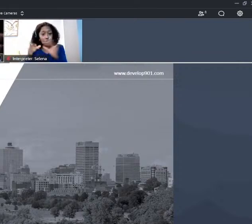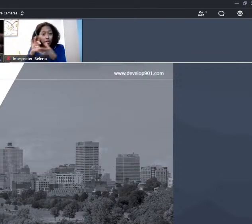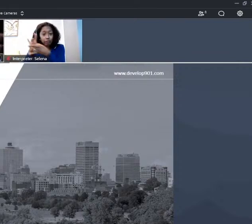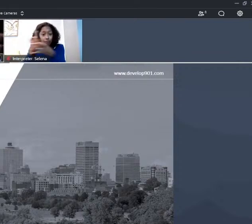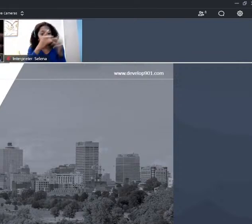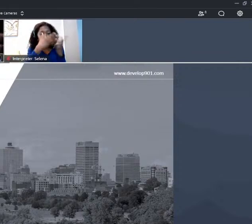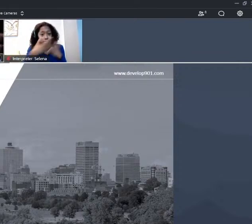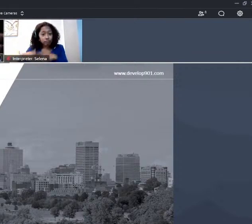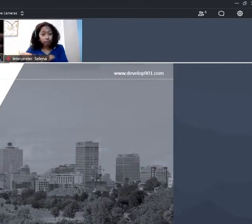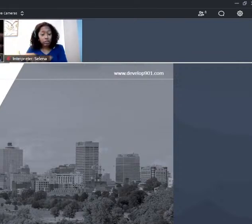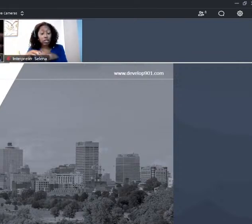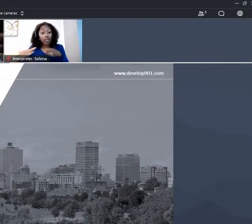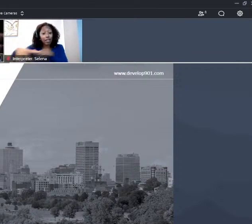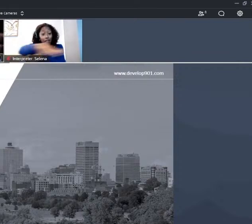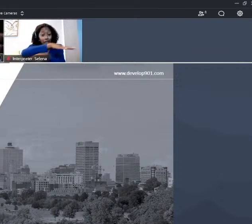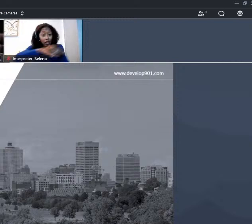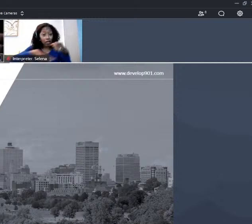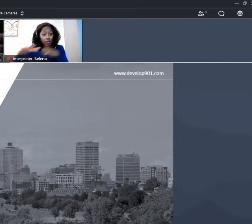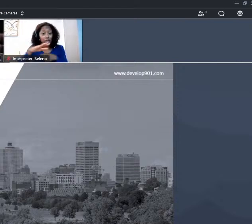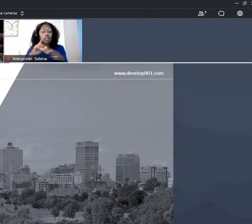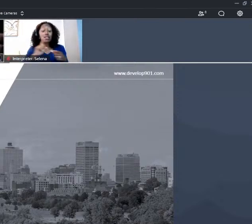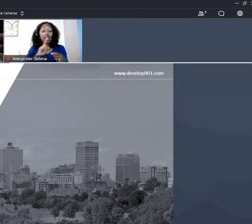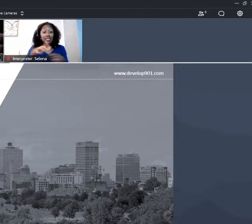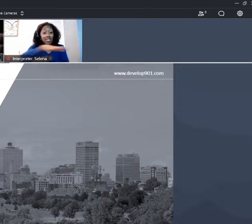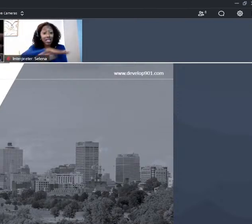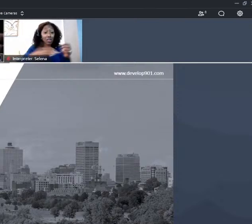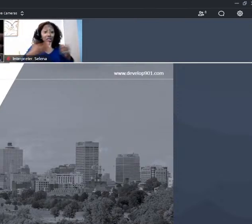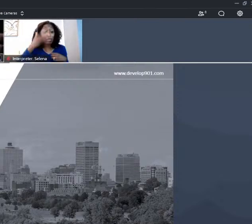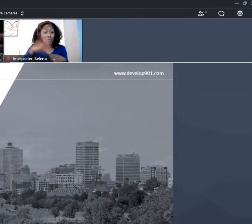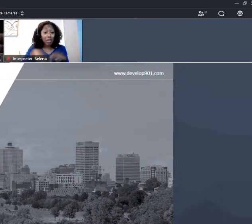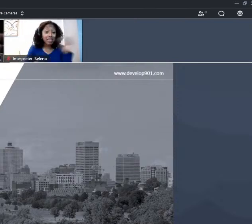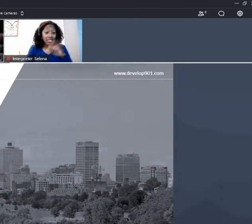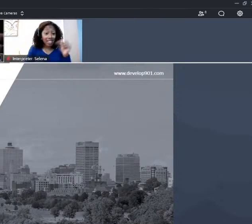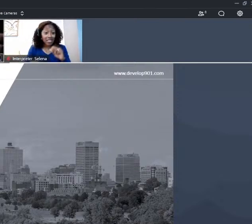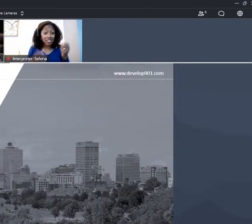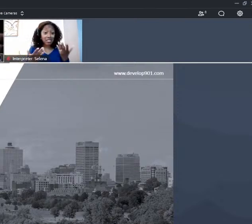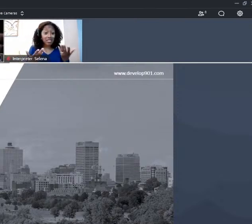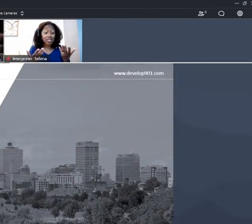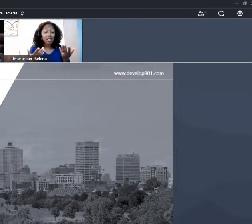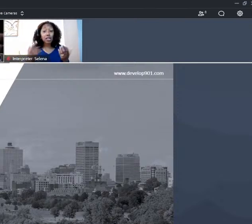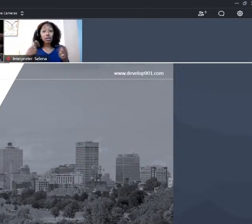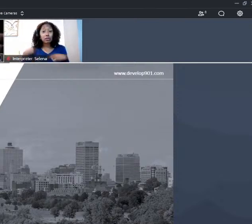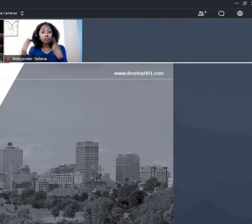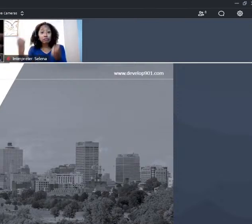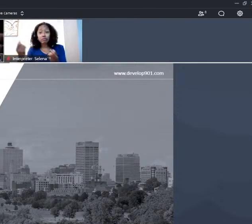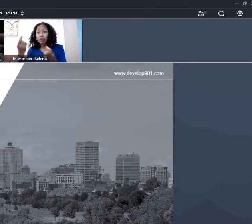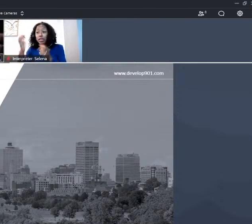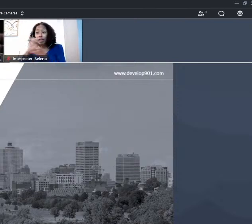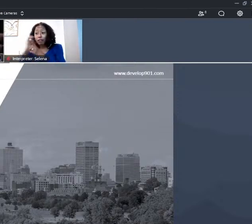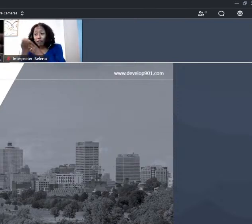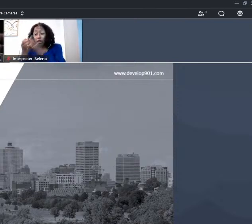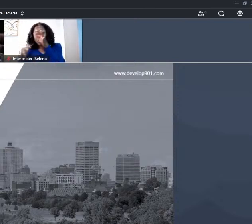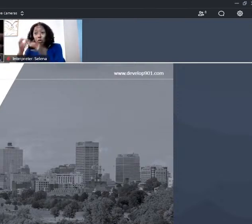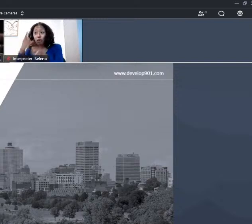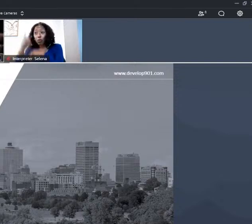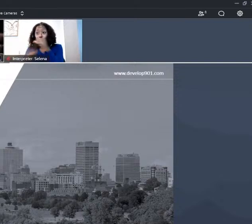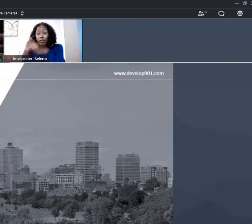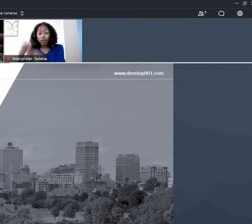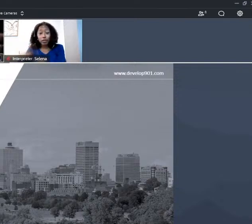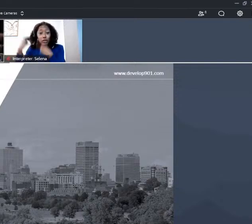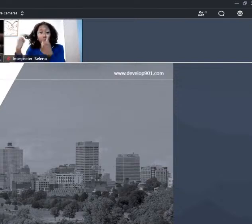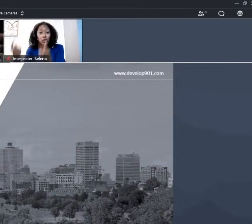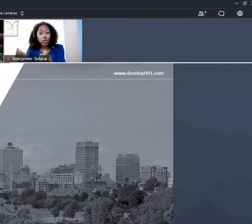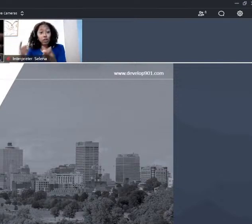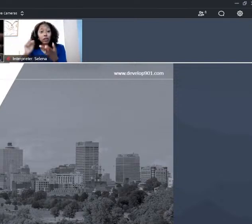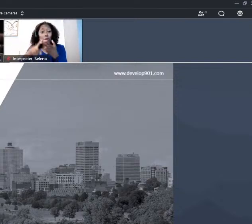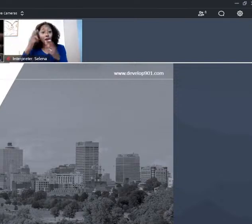area is being addressed. Yes, it's dilapidated. We have been in environmental court over a year on the hotel. It's for prostitution